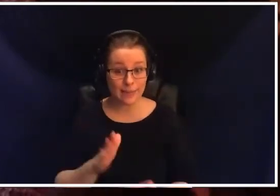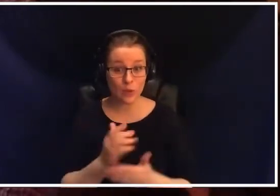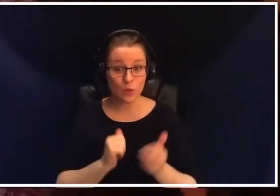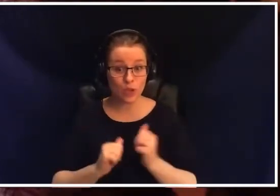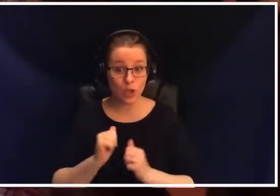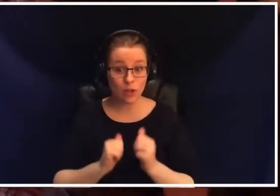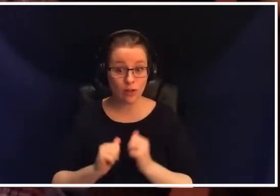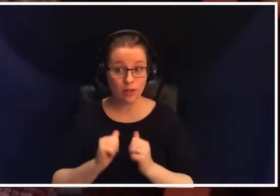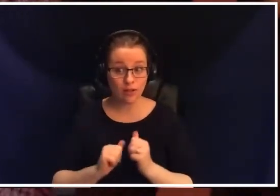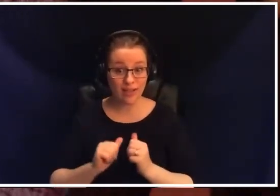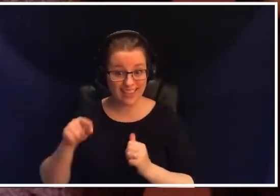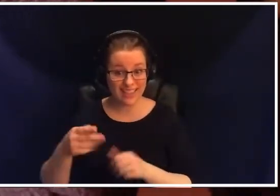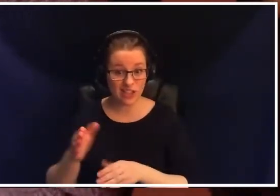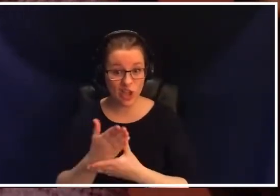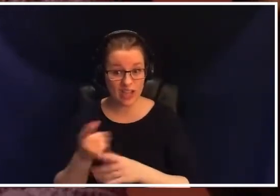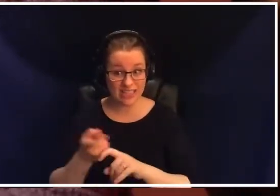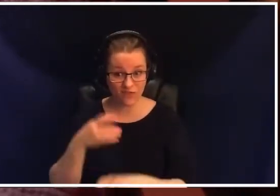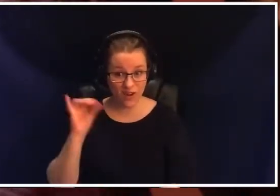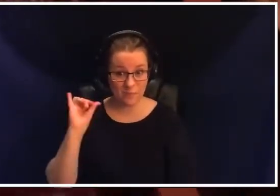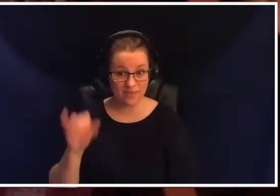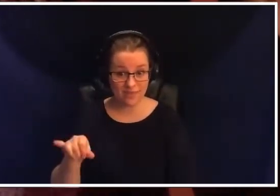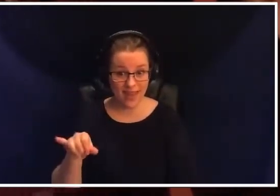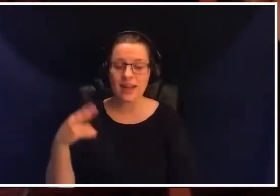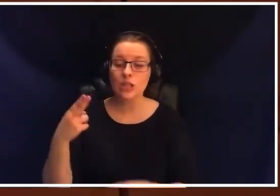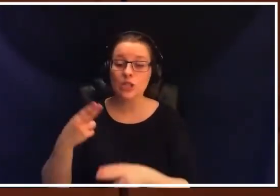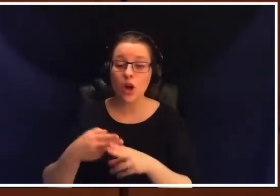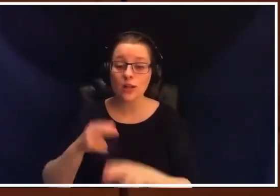called Tomorrow.